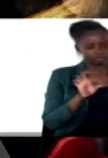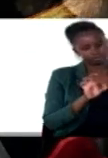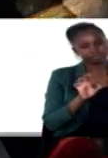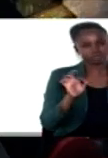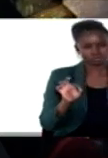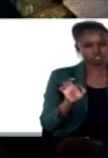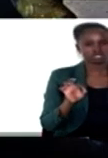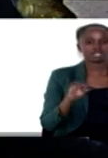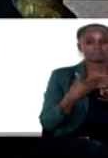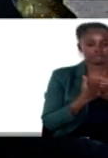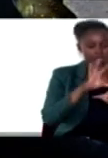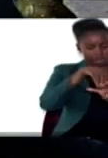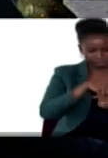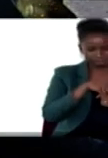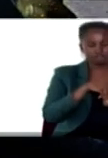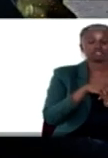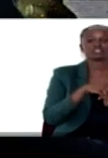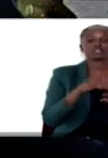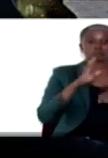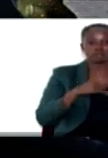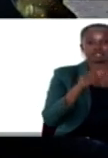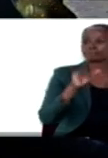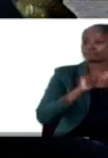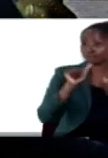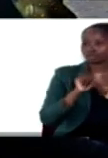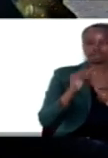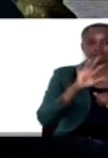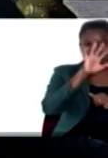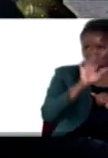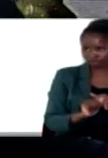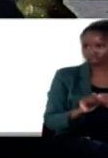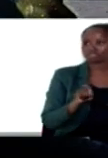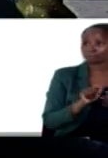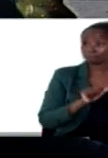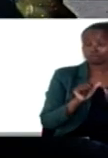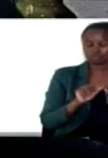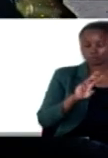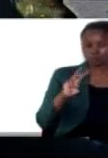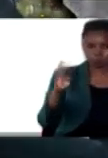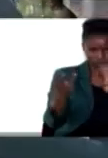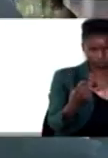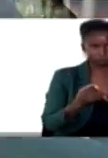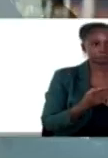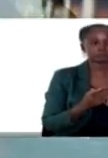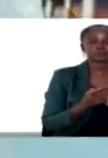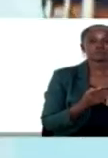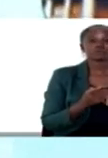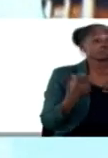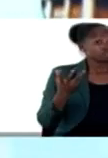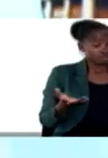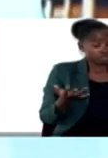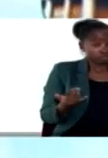of building a better Africa and a better world. So, honorable members,